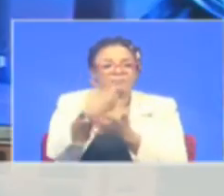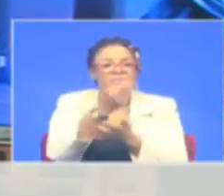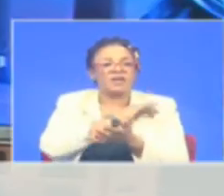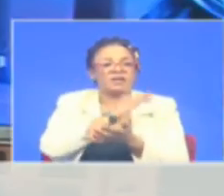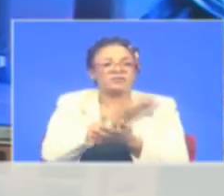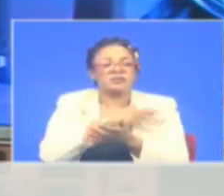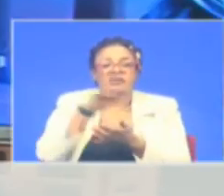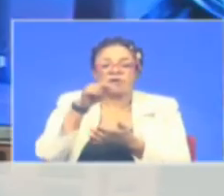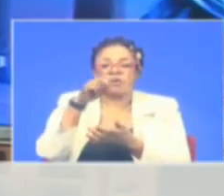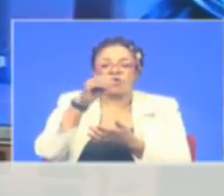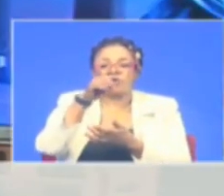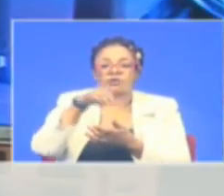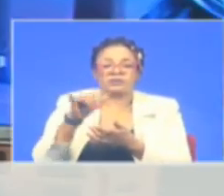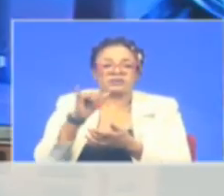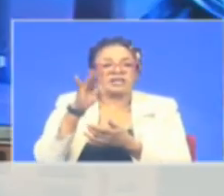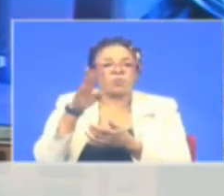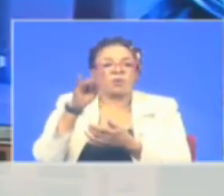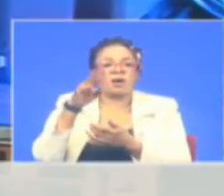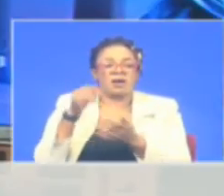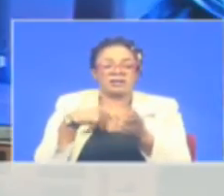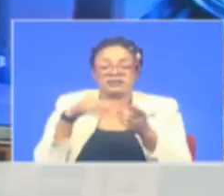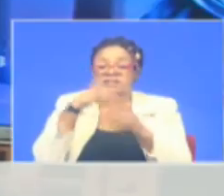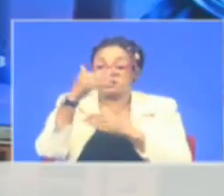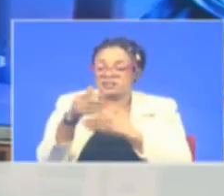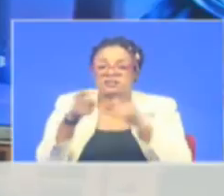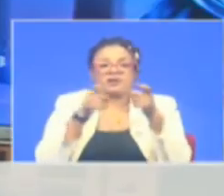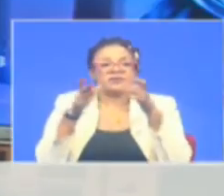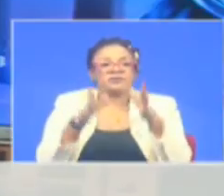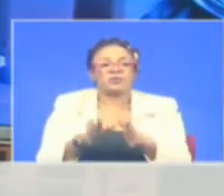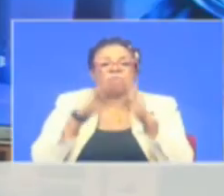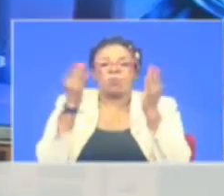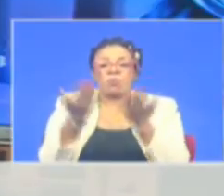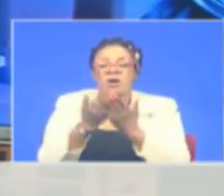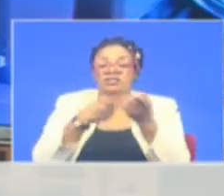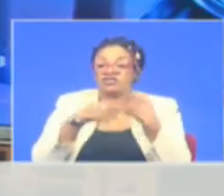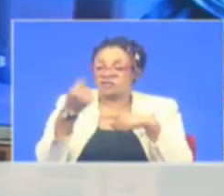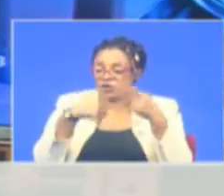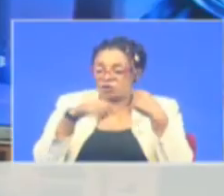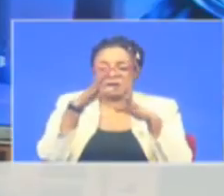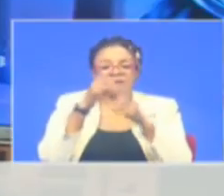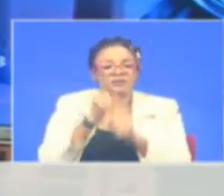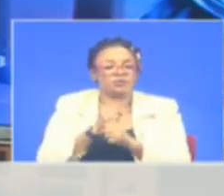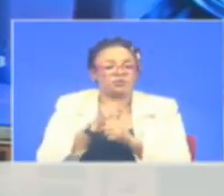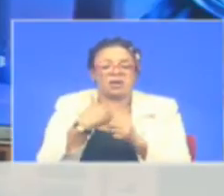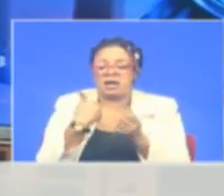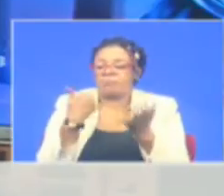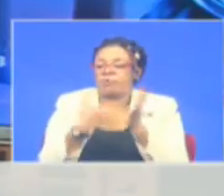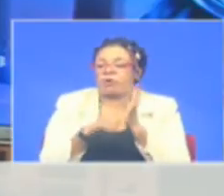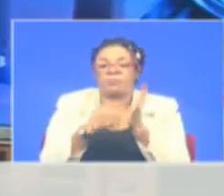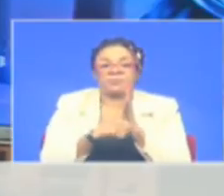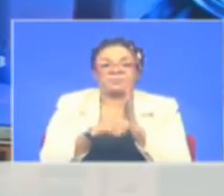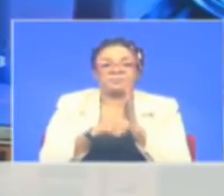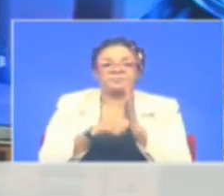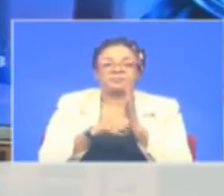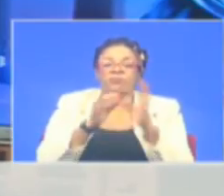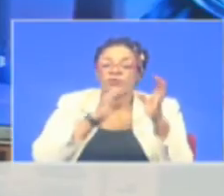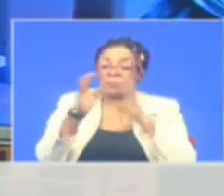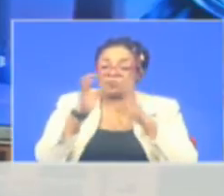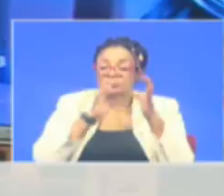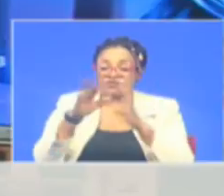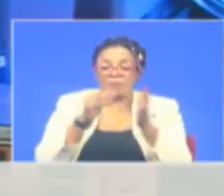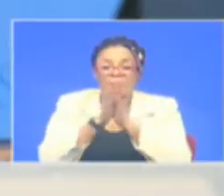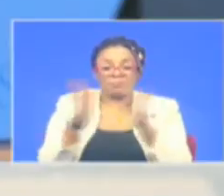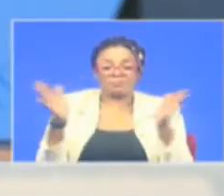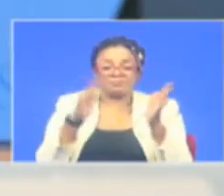Ngozi Okonjo-Iweala as the next director general of the World Trade Organization has suffered yet another setback. According to communication from the General